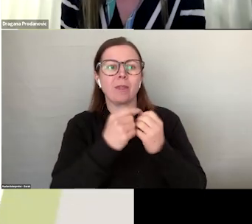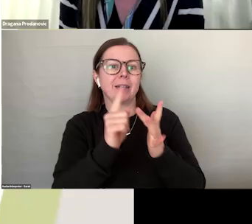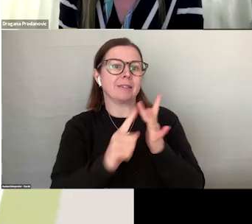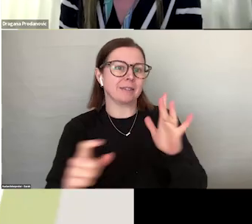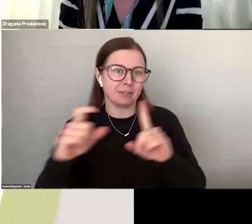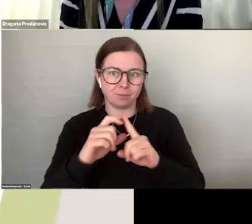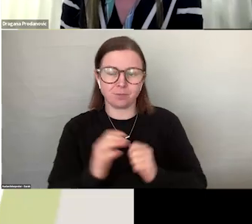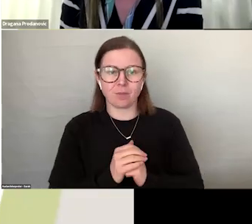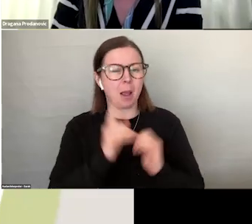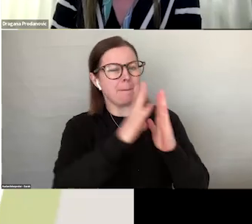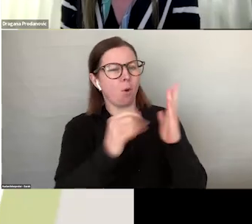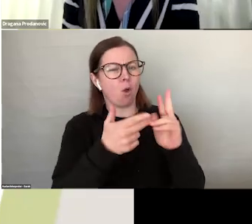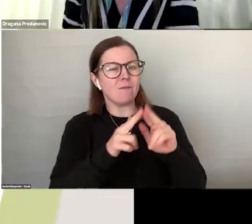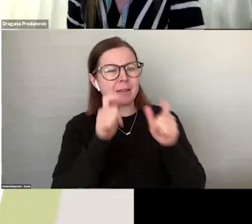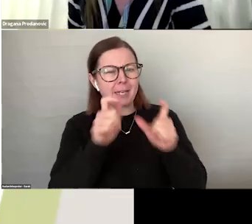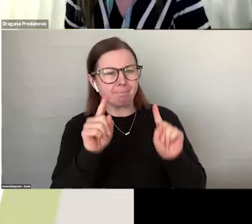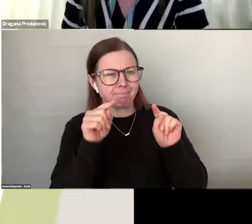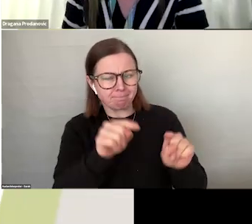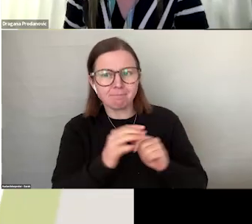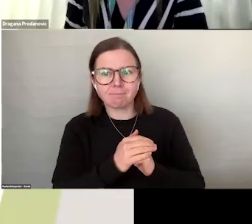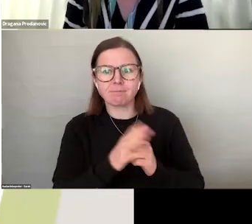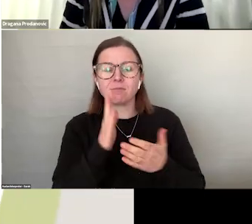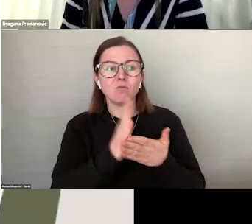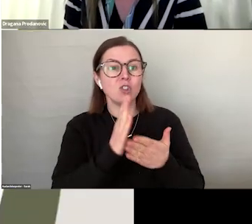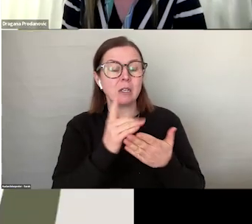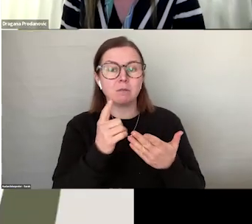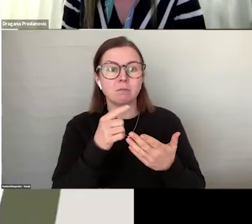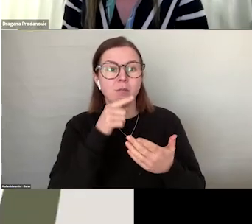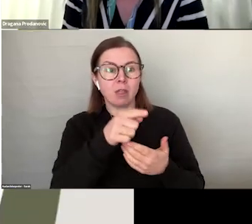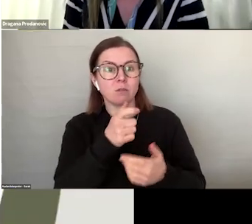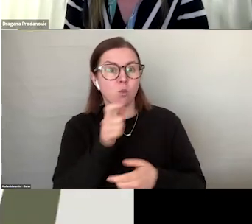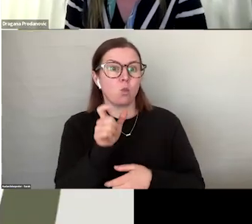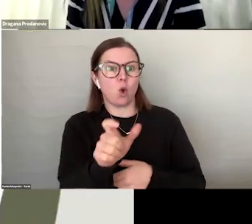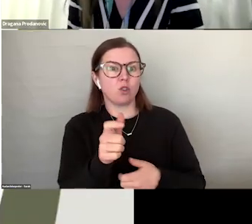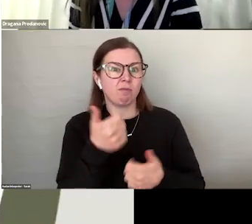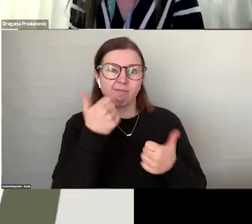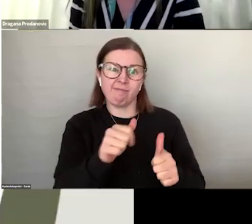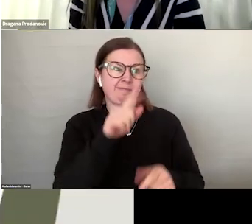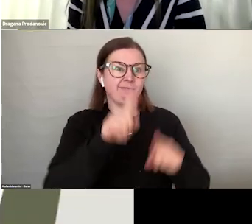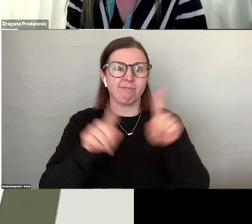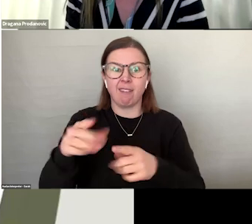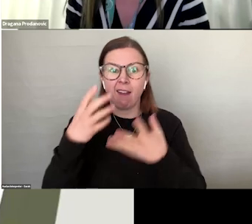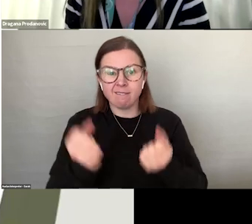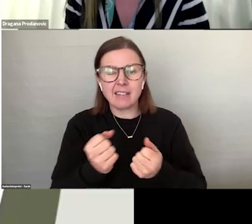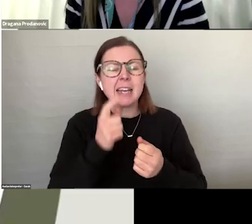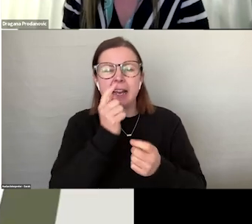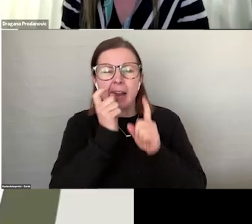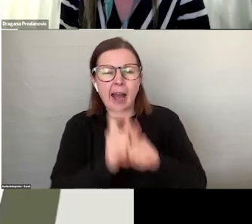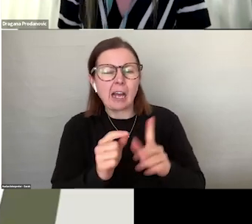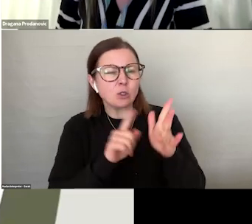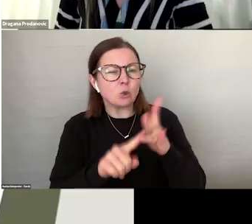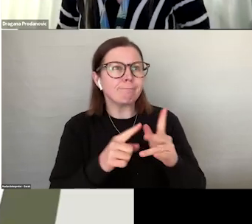what is a model of care? So this is a word that's used quite variably, and it can be a little bit tricky to